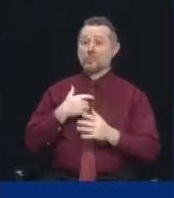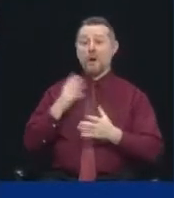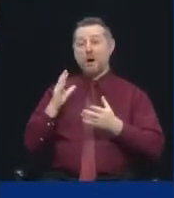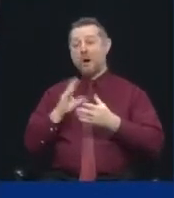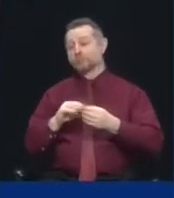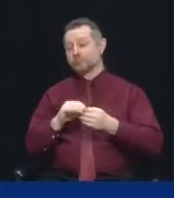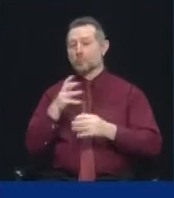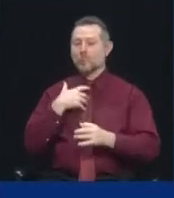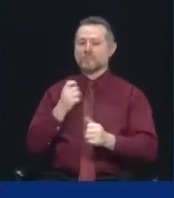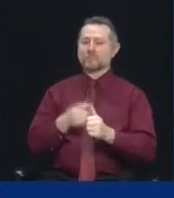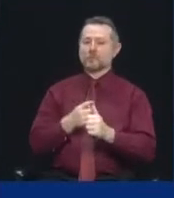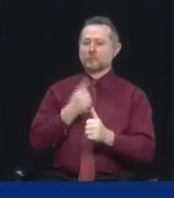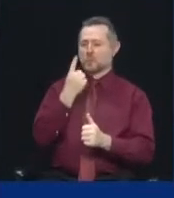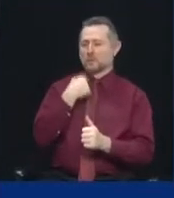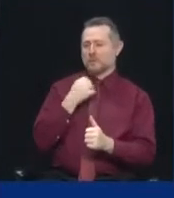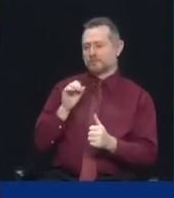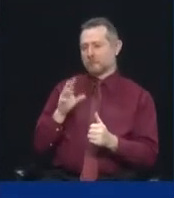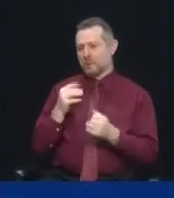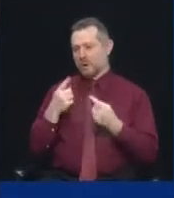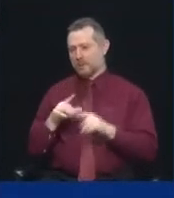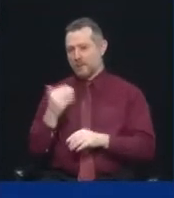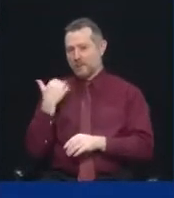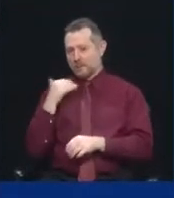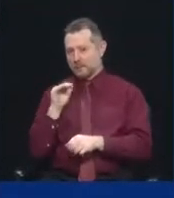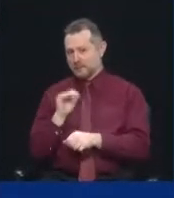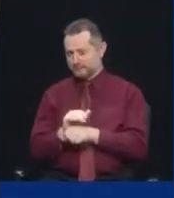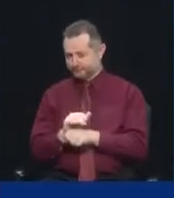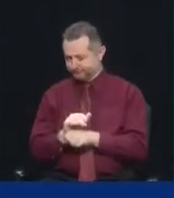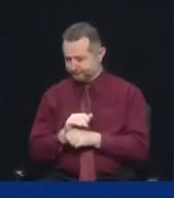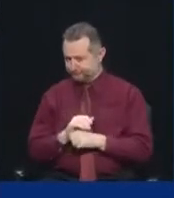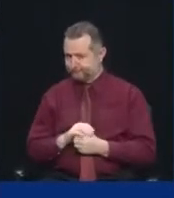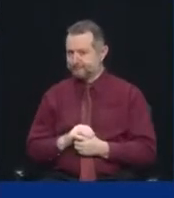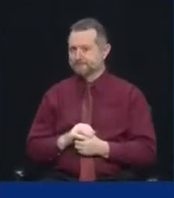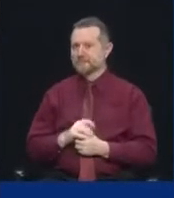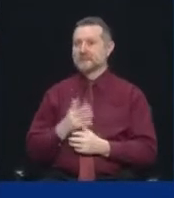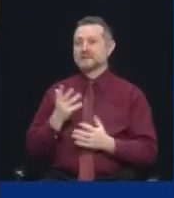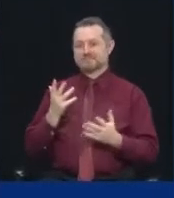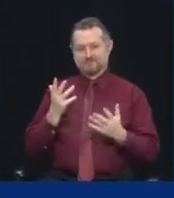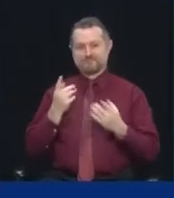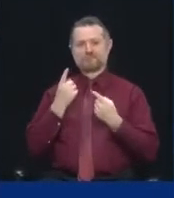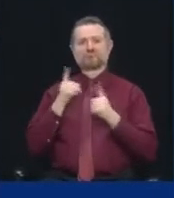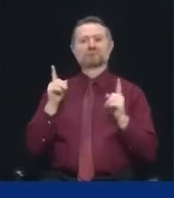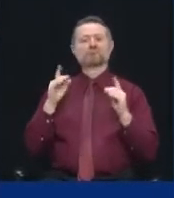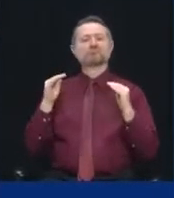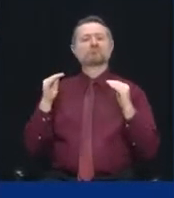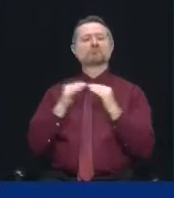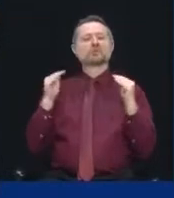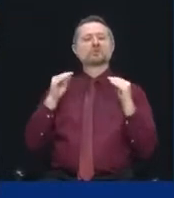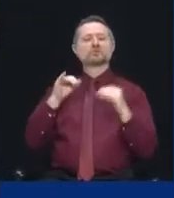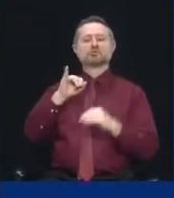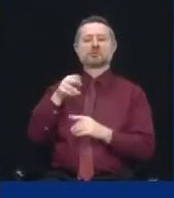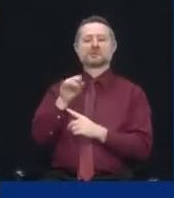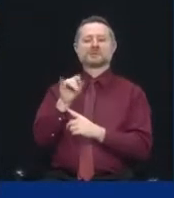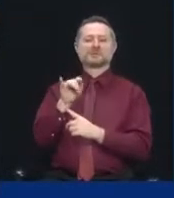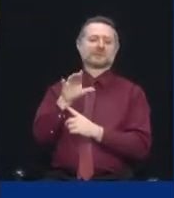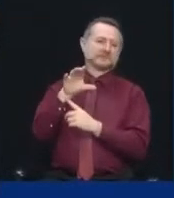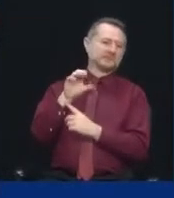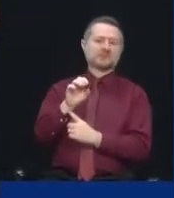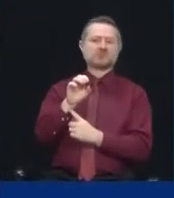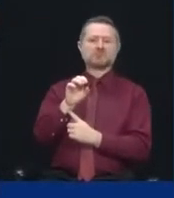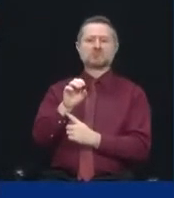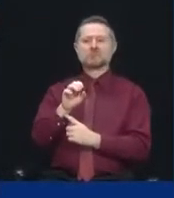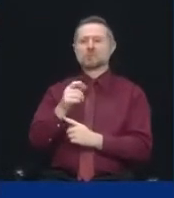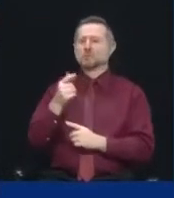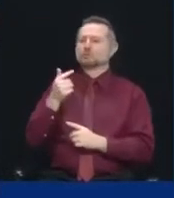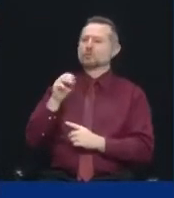on what happened last night and the justice that was done in the George Floyd decision.